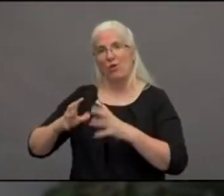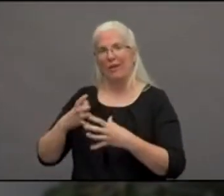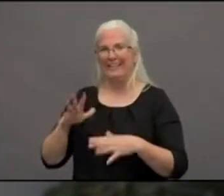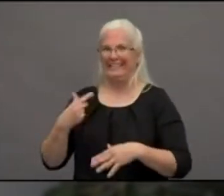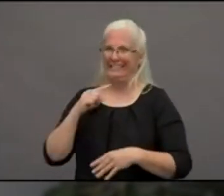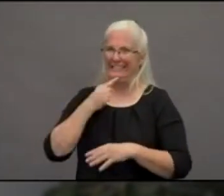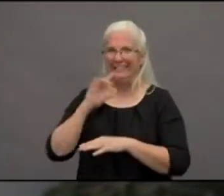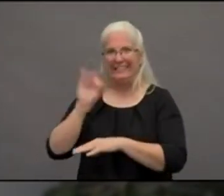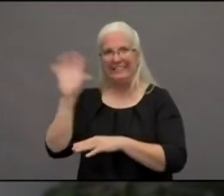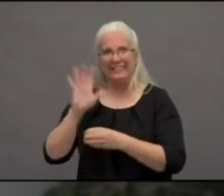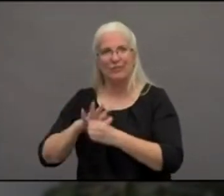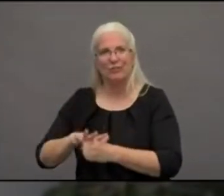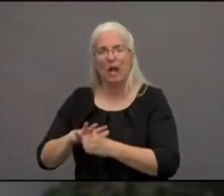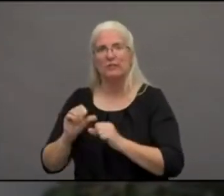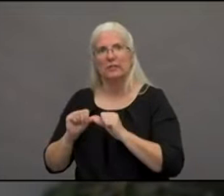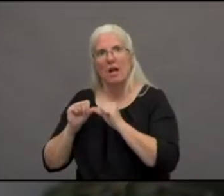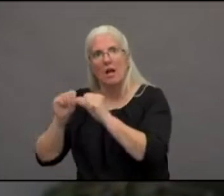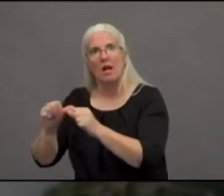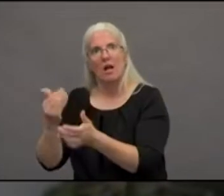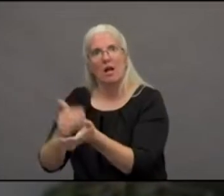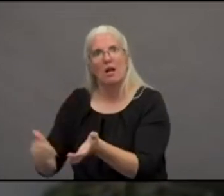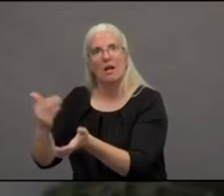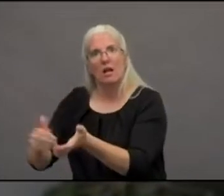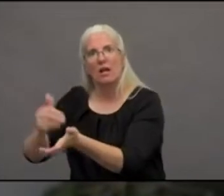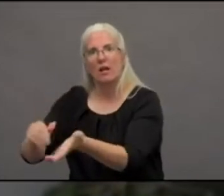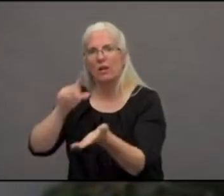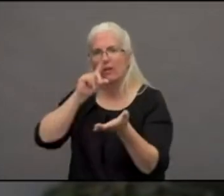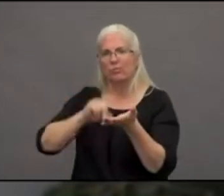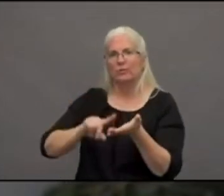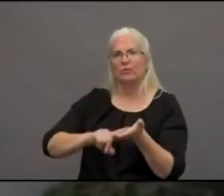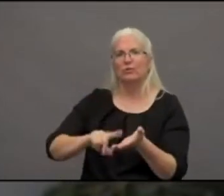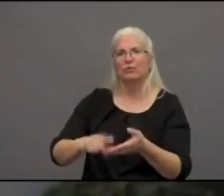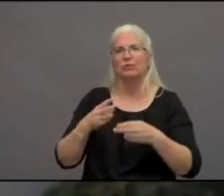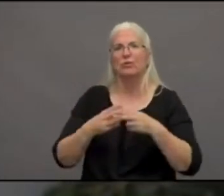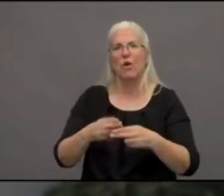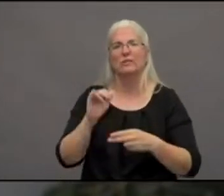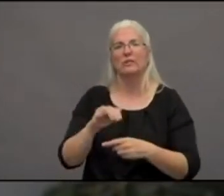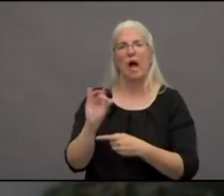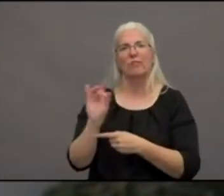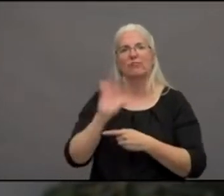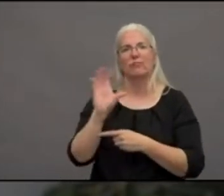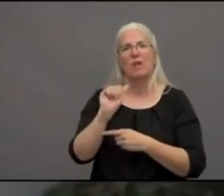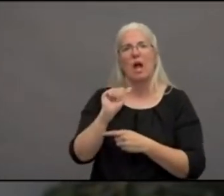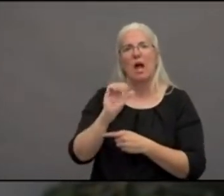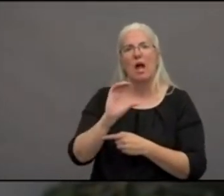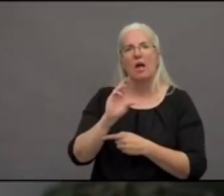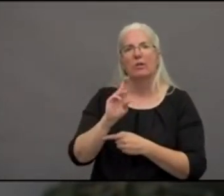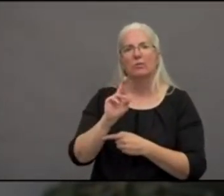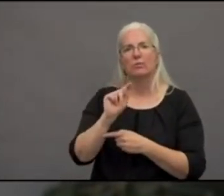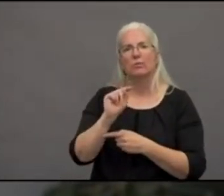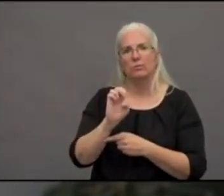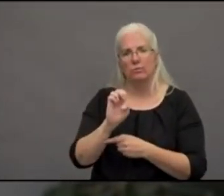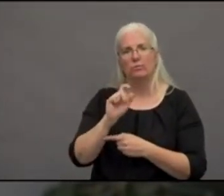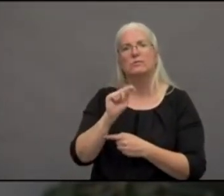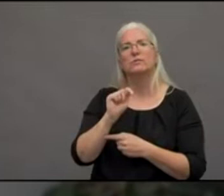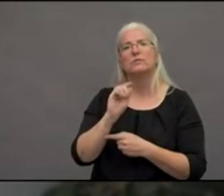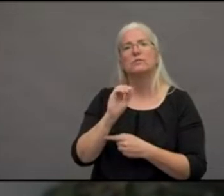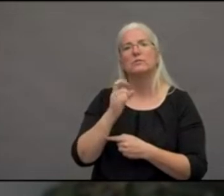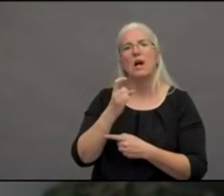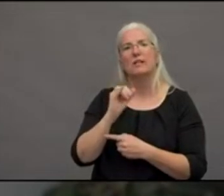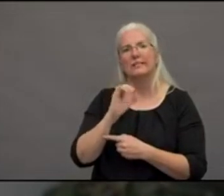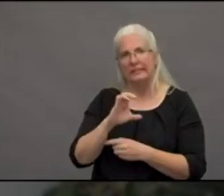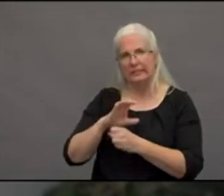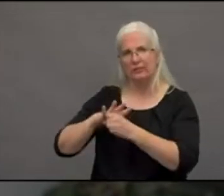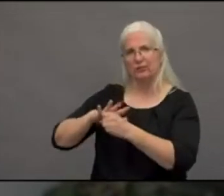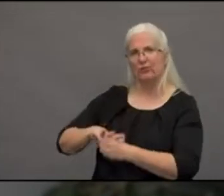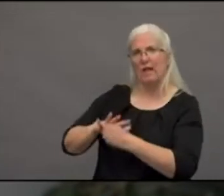chronic. The research might refer to it as acute or toxic stress. And this is stress that can be long and enduring, unpredictable, and